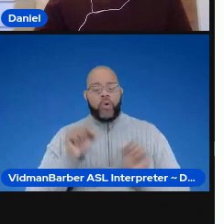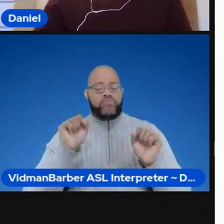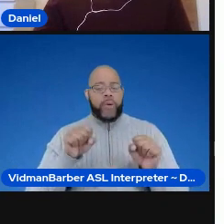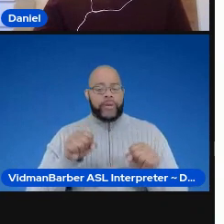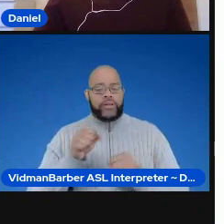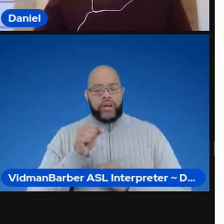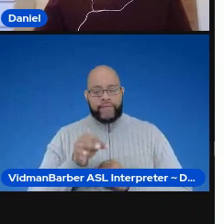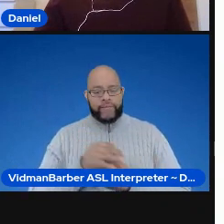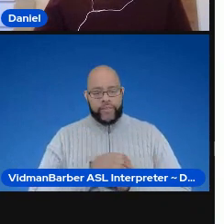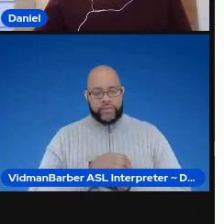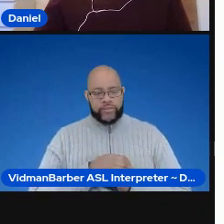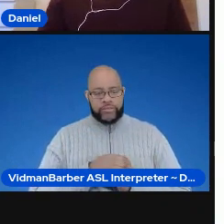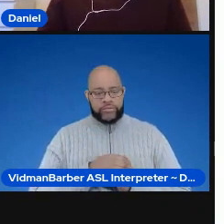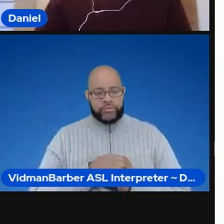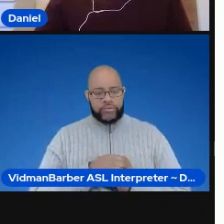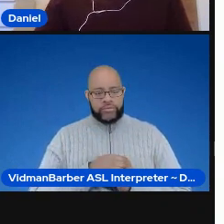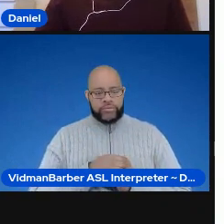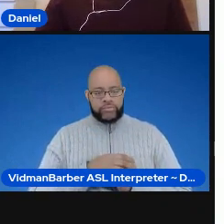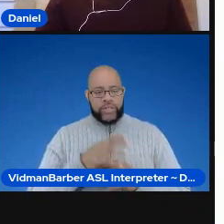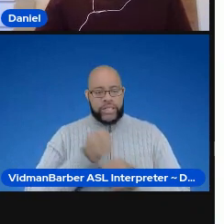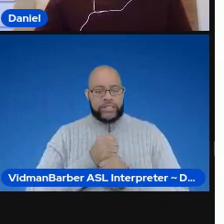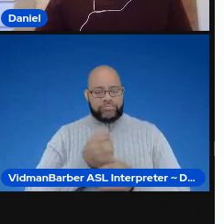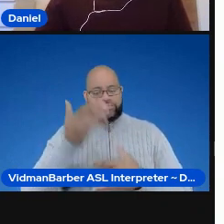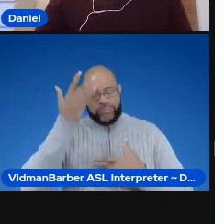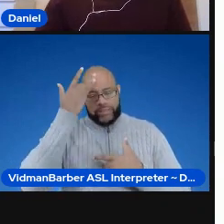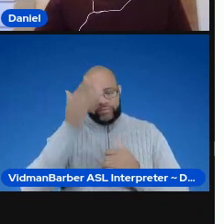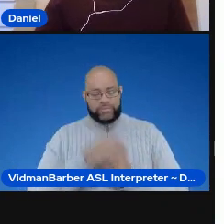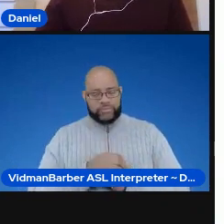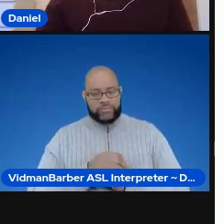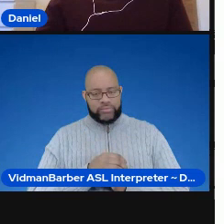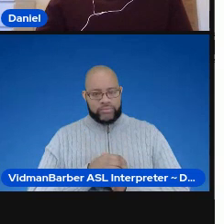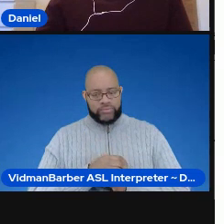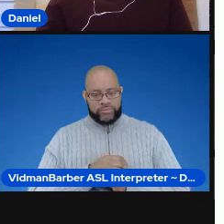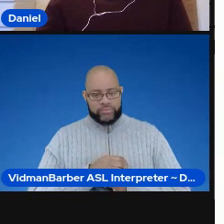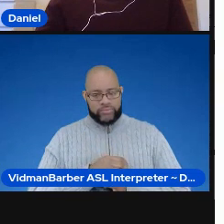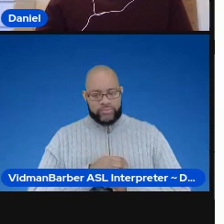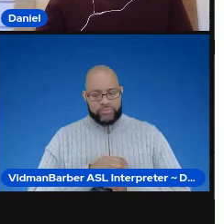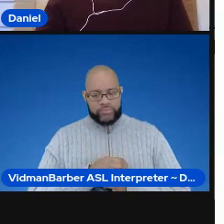of having a breakthrough COVID-19 infection.